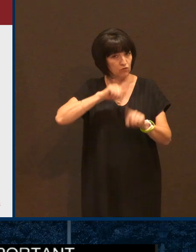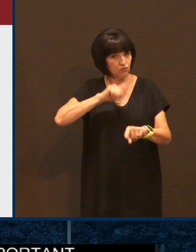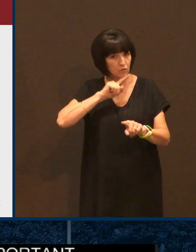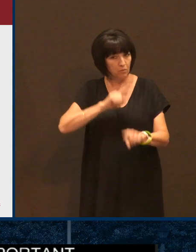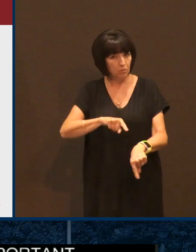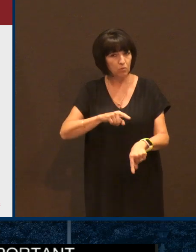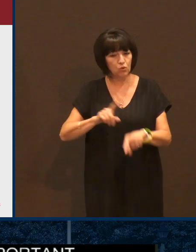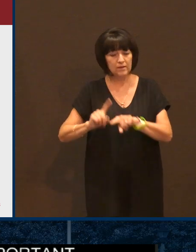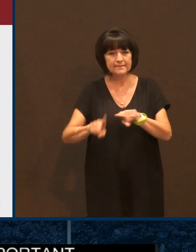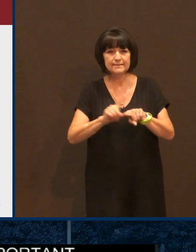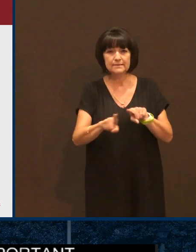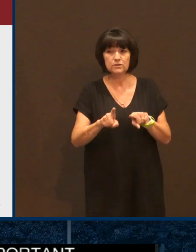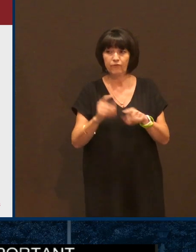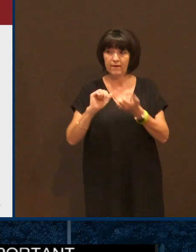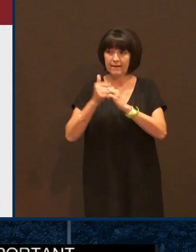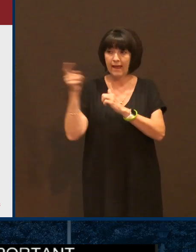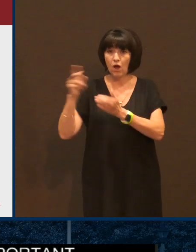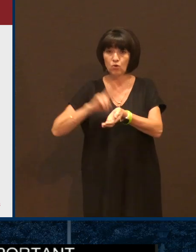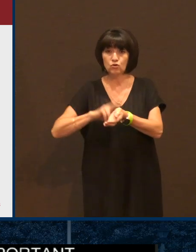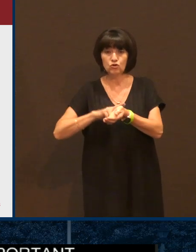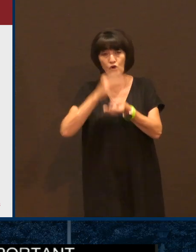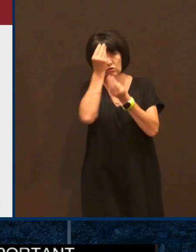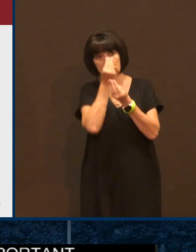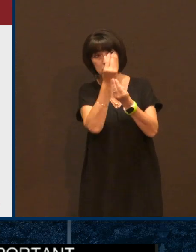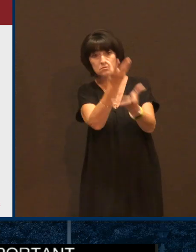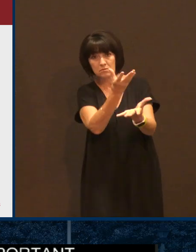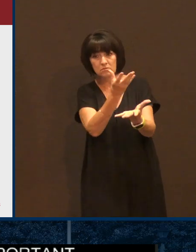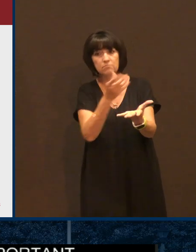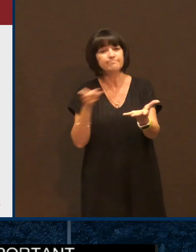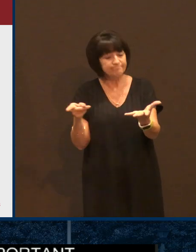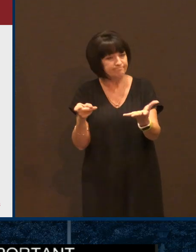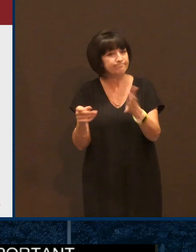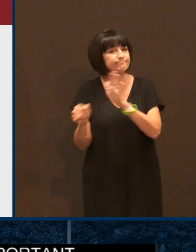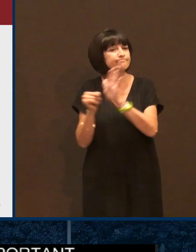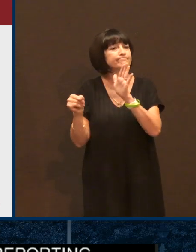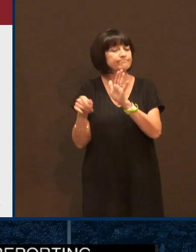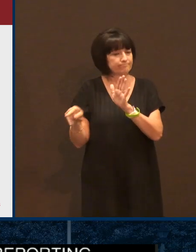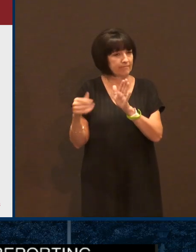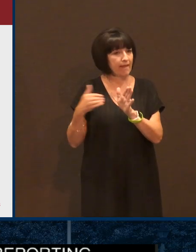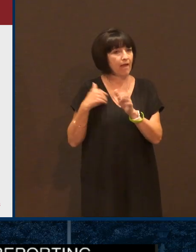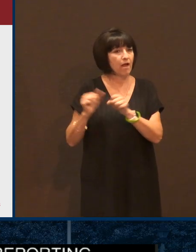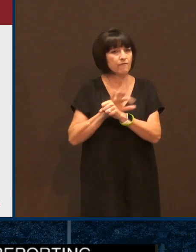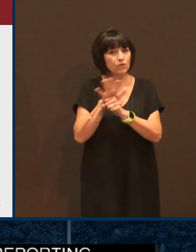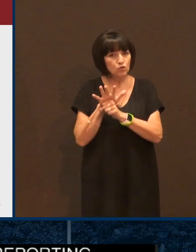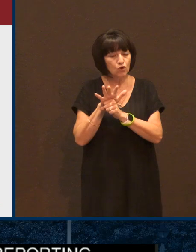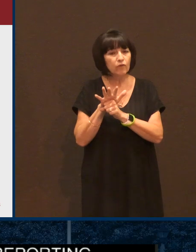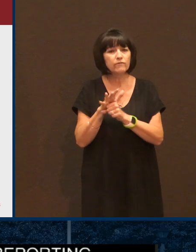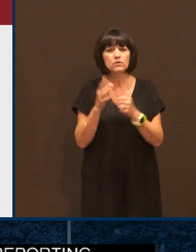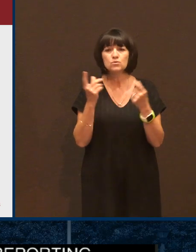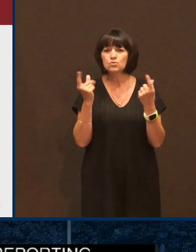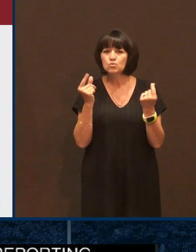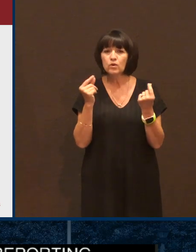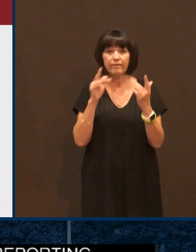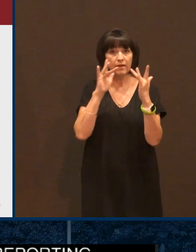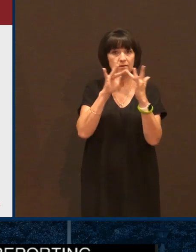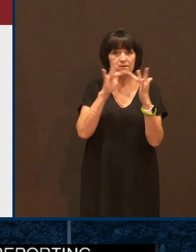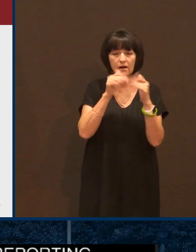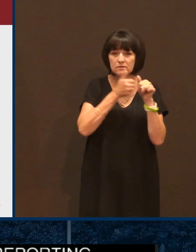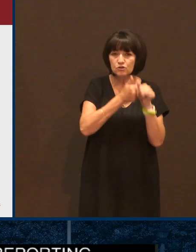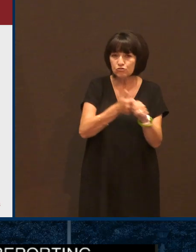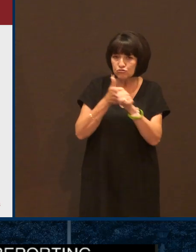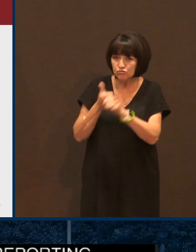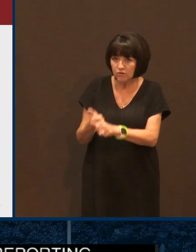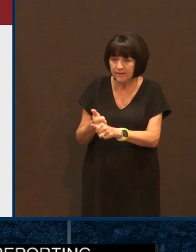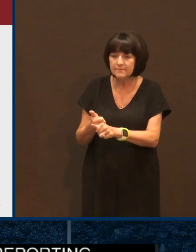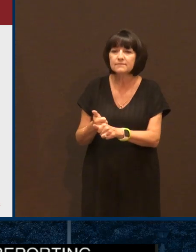so that we make sure that we have good contact tracing and isolation and quarantine of those who are sick or exposed.